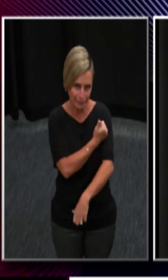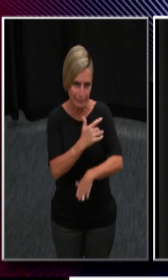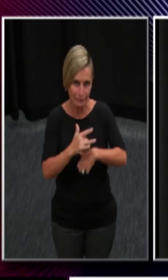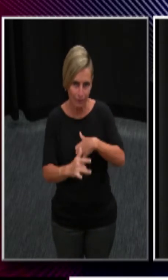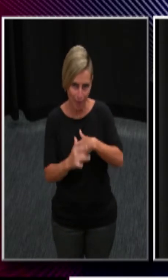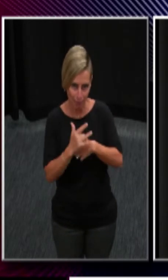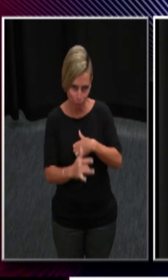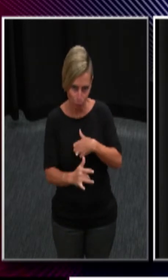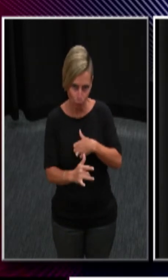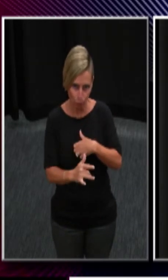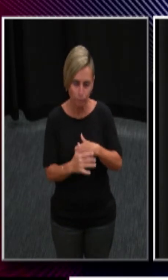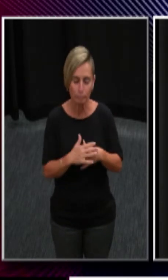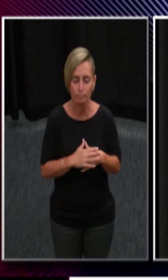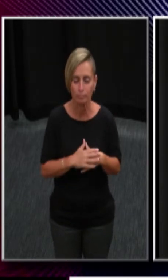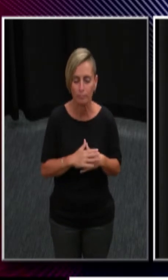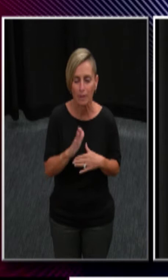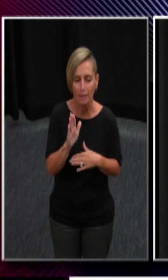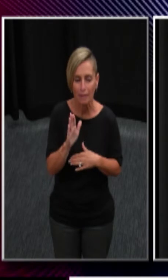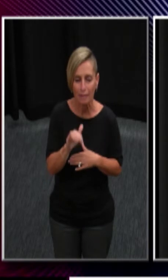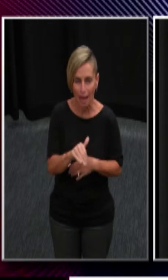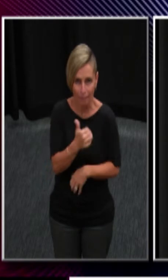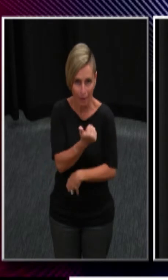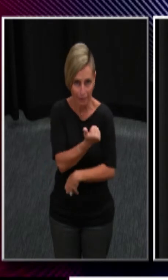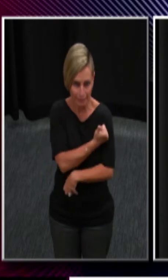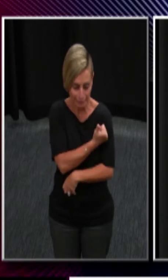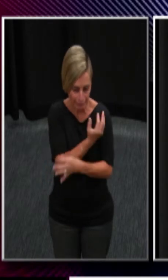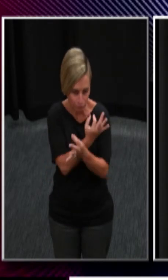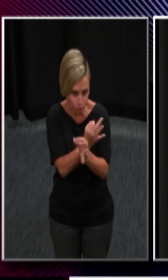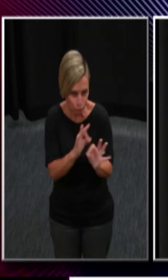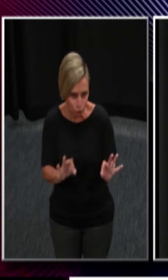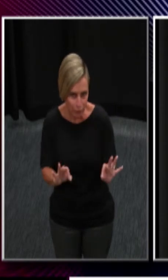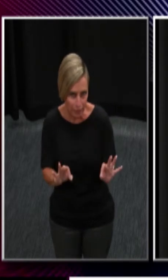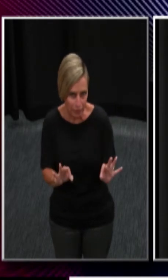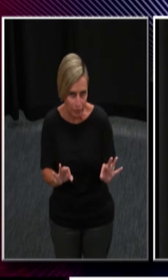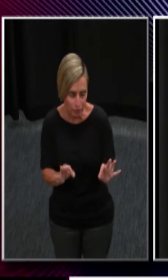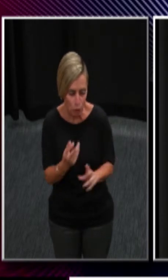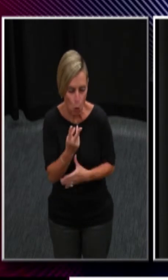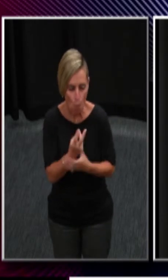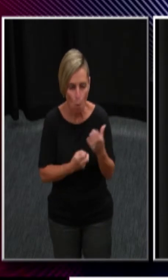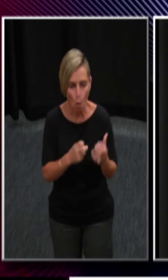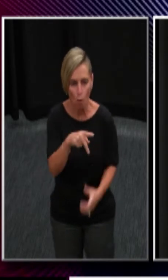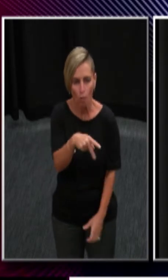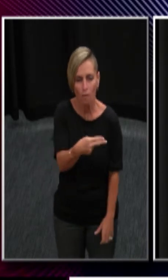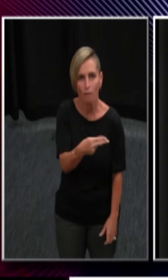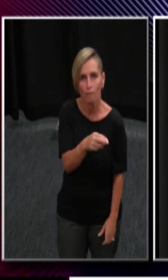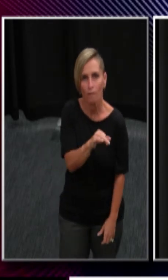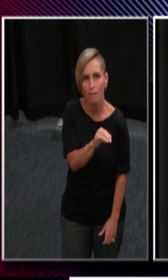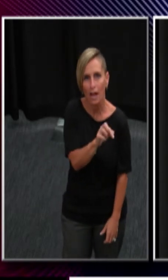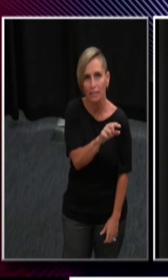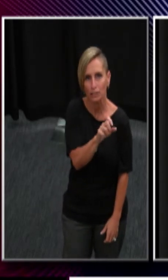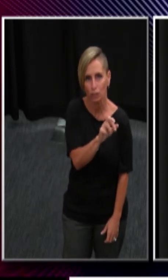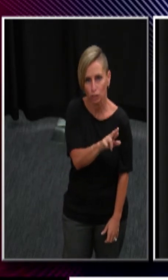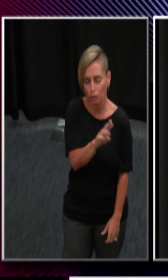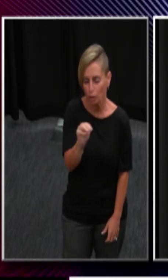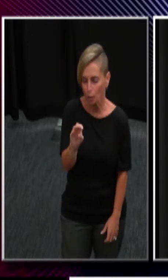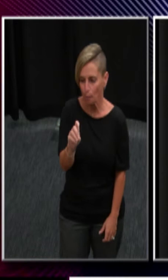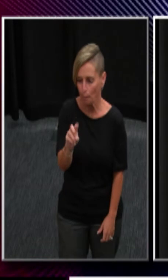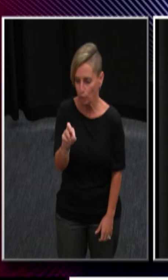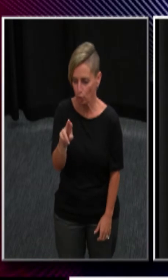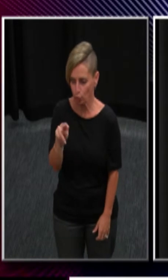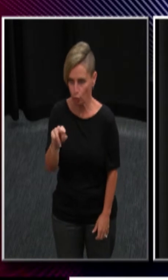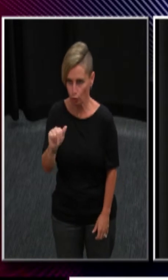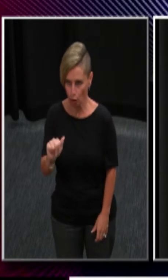www.recoverstlucie.org. The vaccine is free. Remember, both Pfizer and Moderna require two shots,